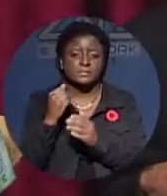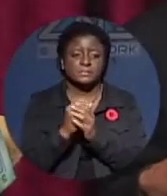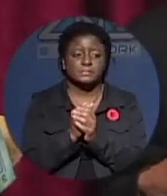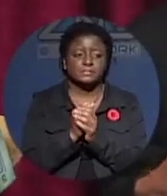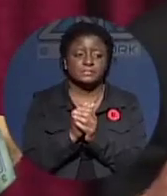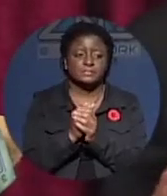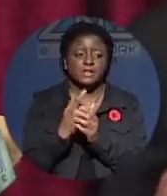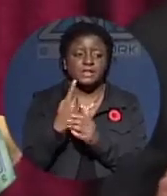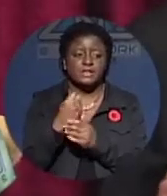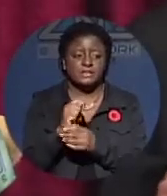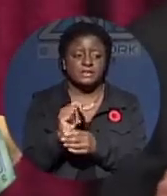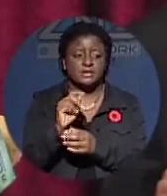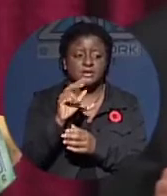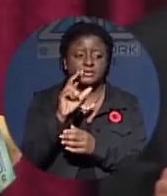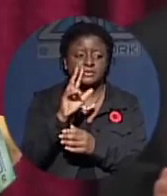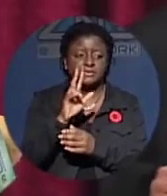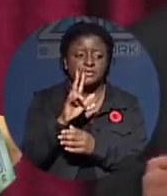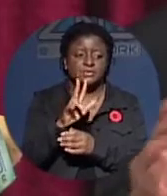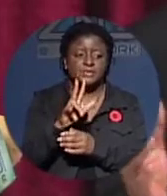three major